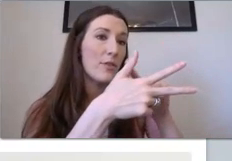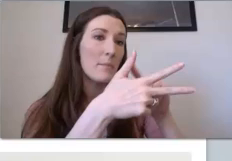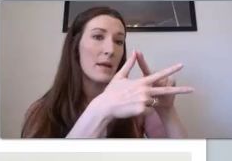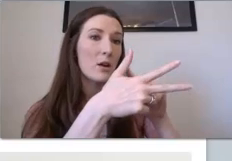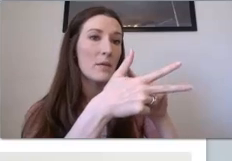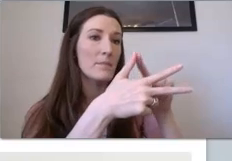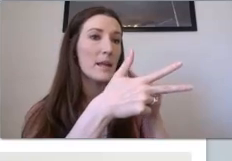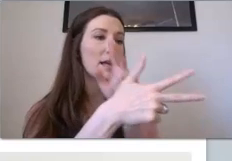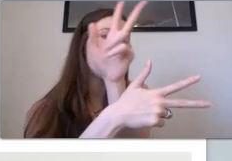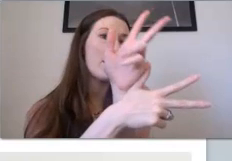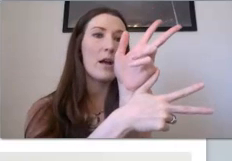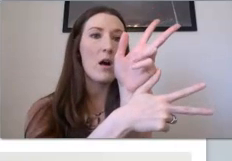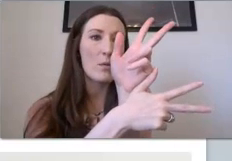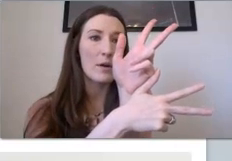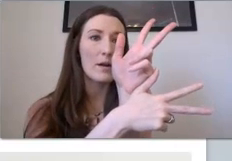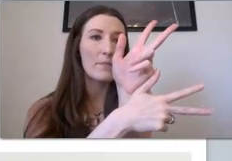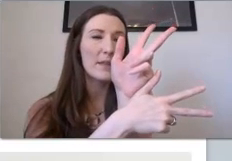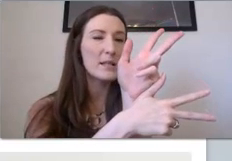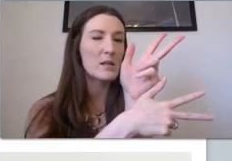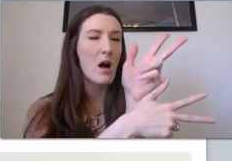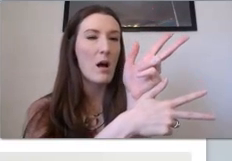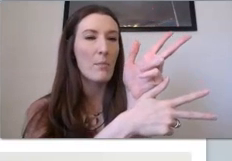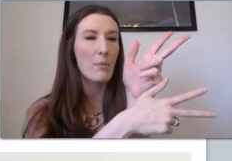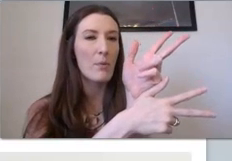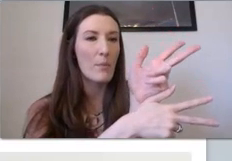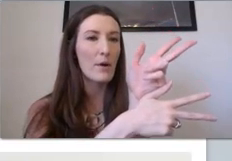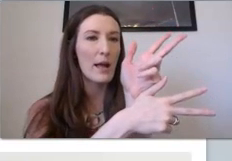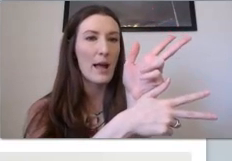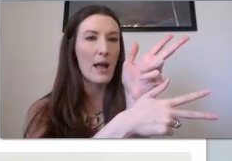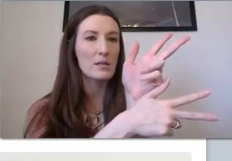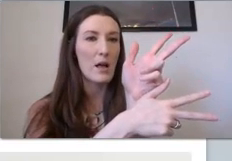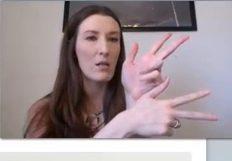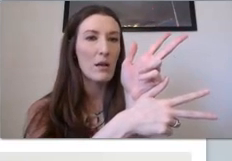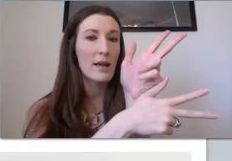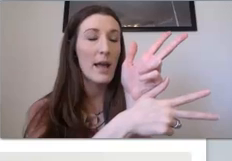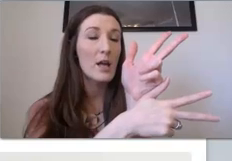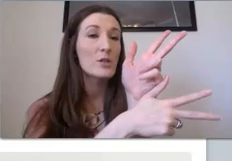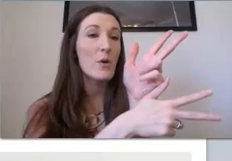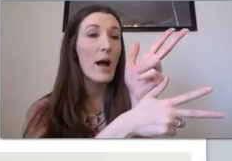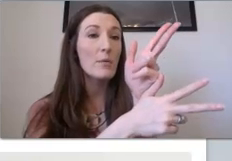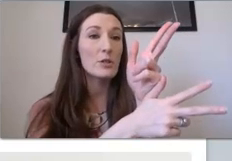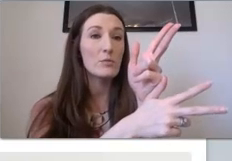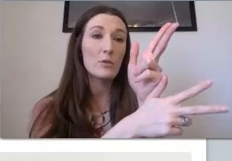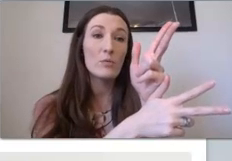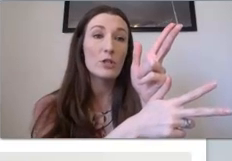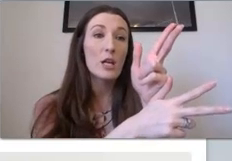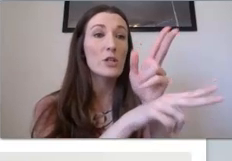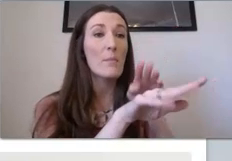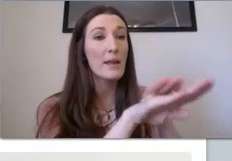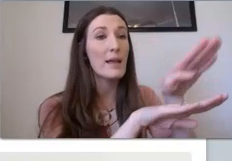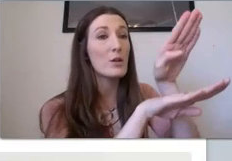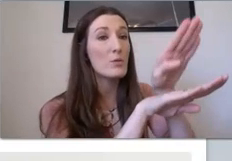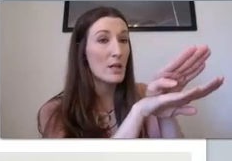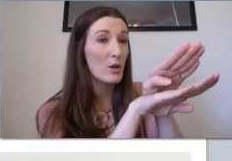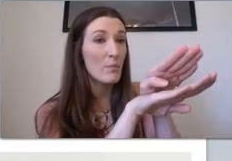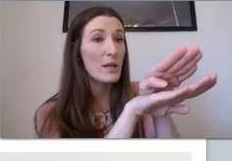your thumb here, it's very awkward. This is not appropriate ASL. Okay, so how would you would change that